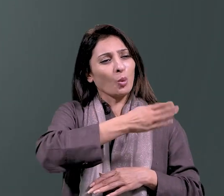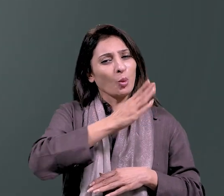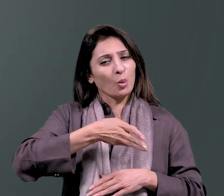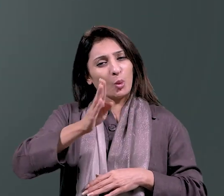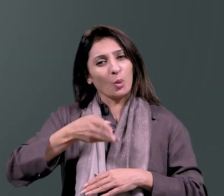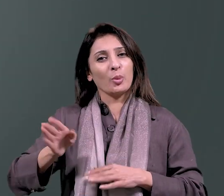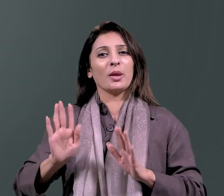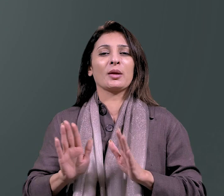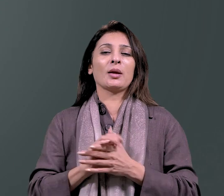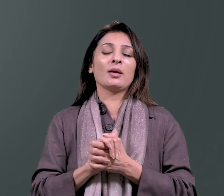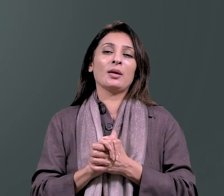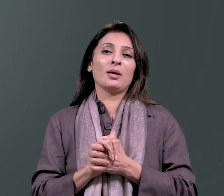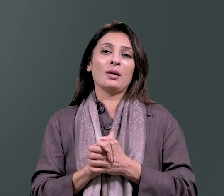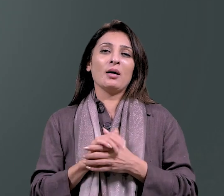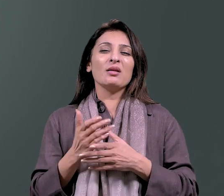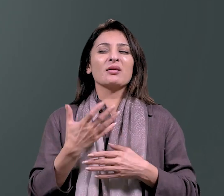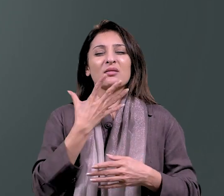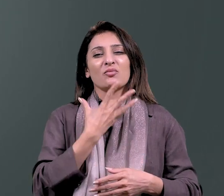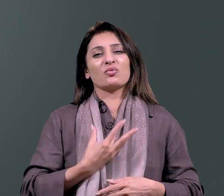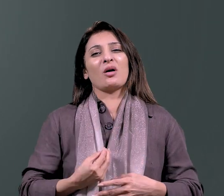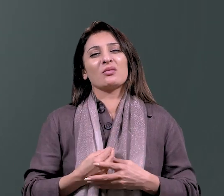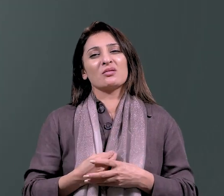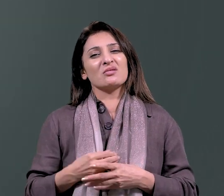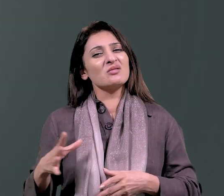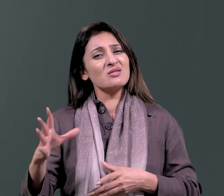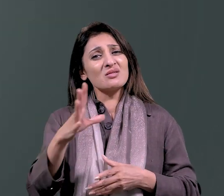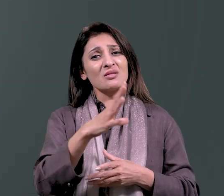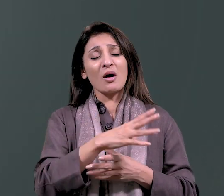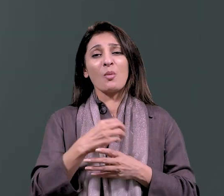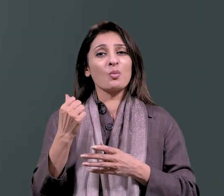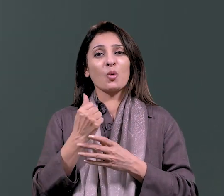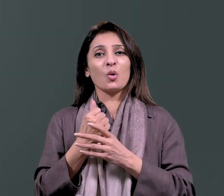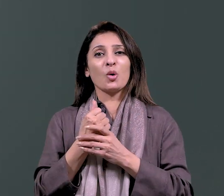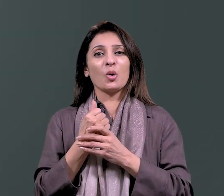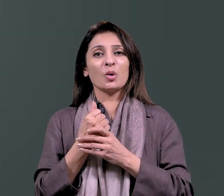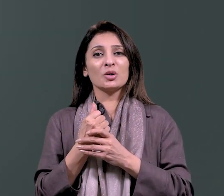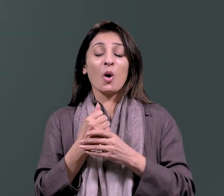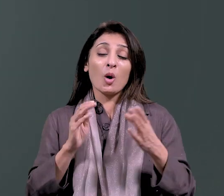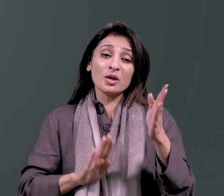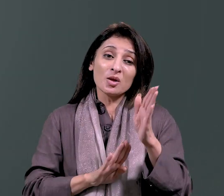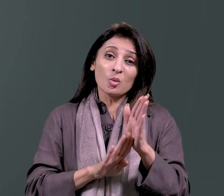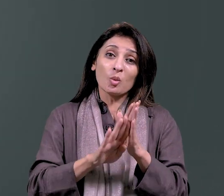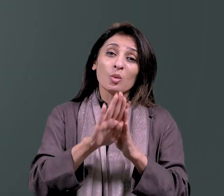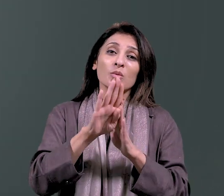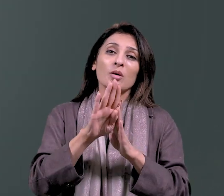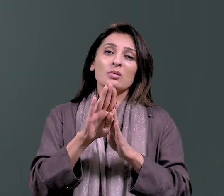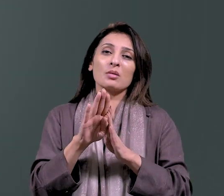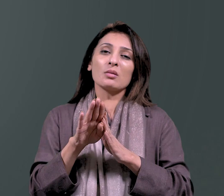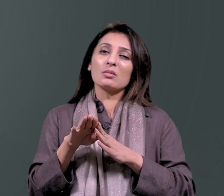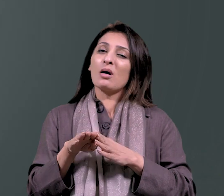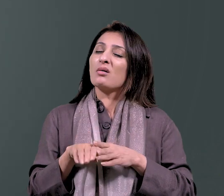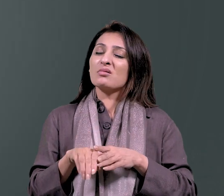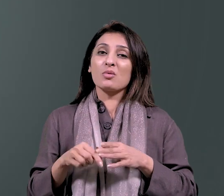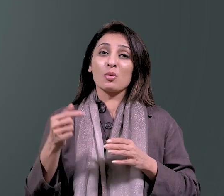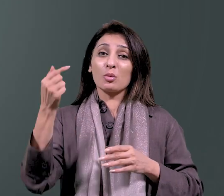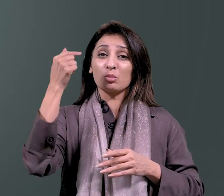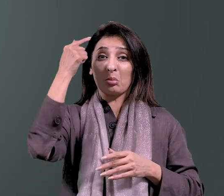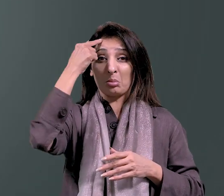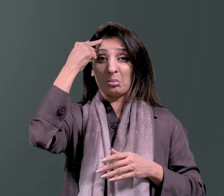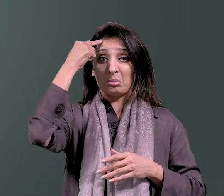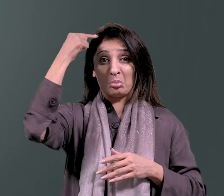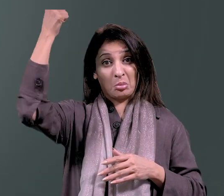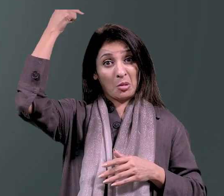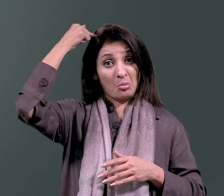place. But alas, all this glory, this enduring success, has gone to your head.